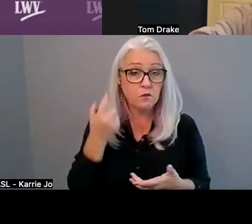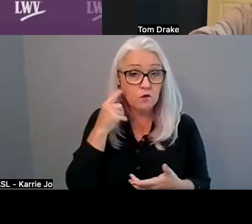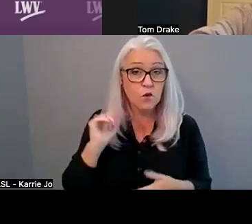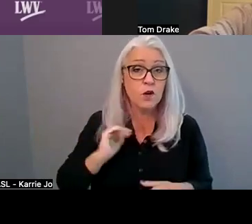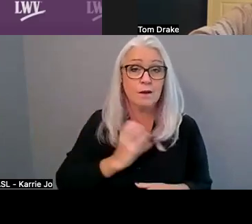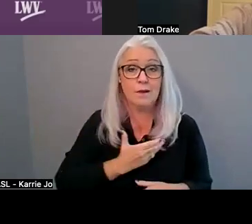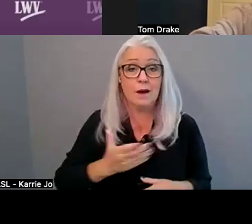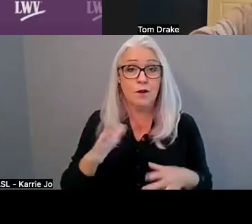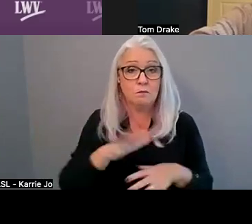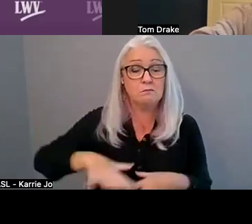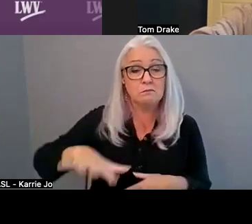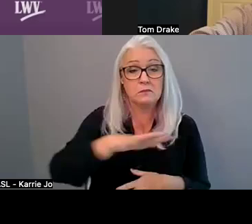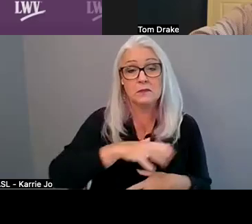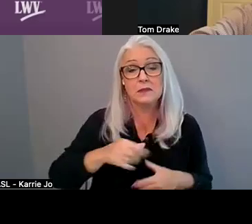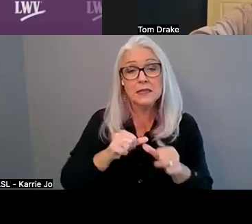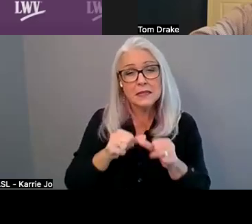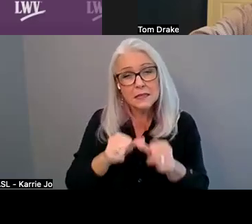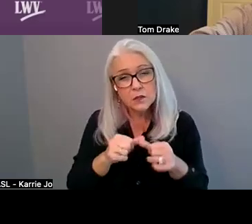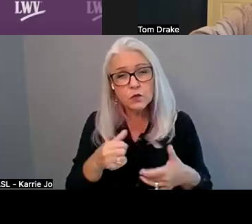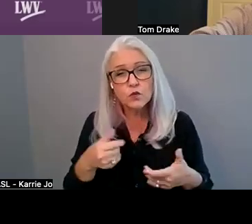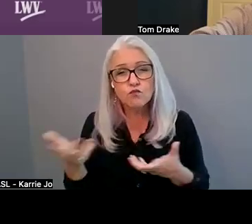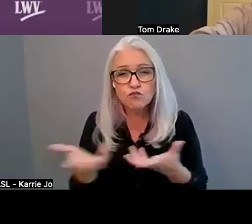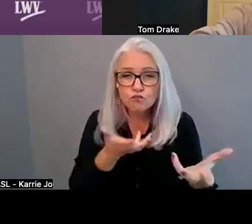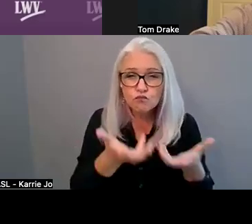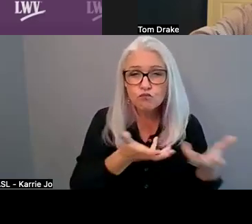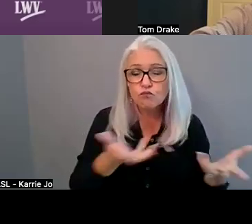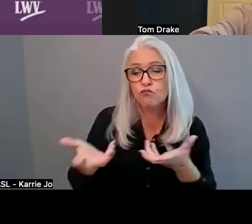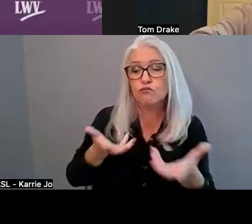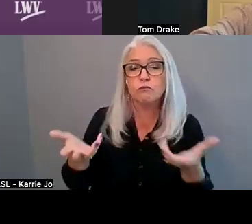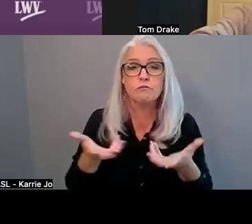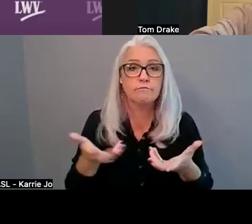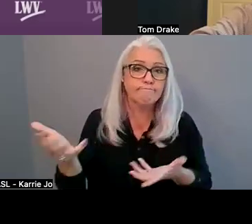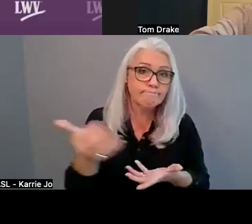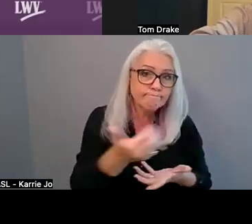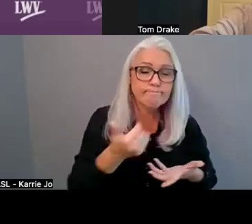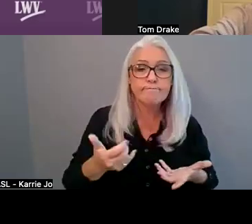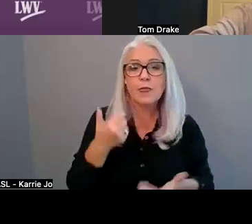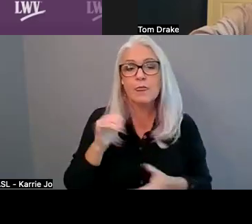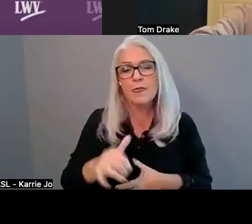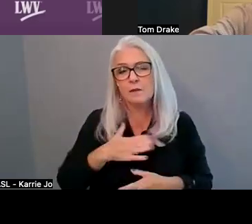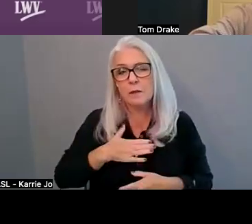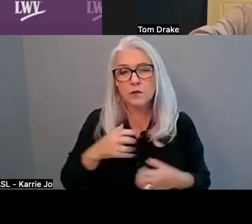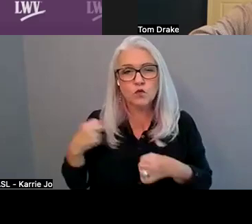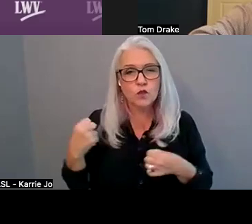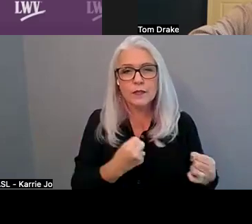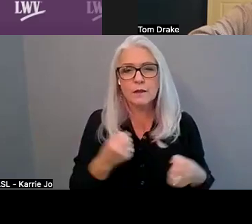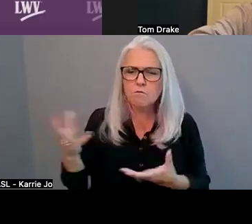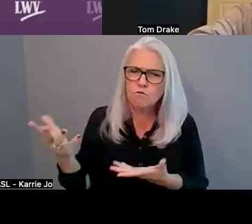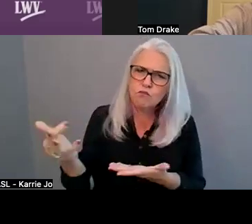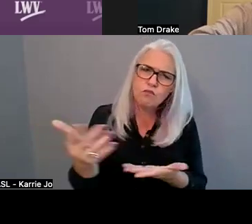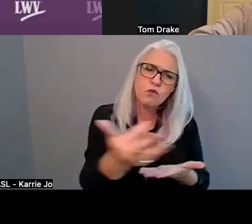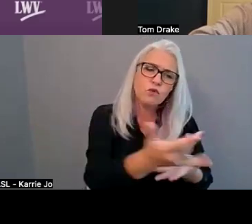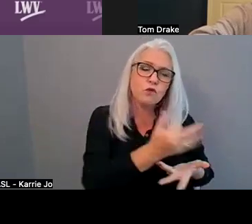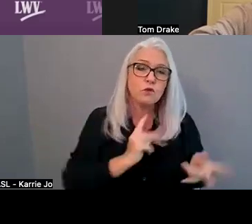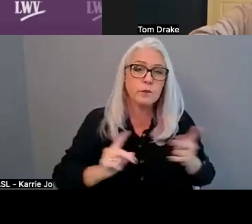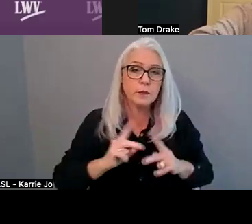people talking and keep people at the table. And like I'd said, I feel like that's the strength that I have. I have the ability to pull people together, even